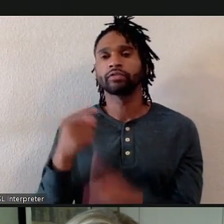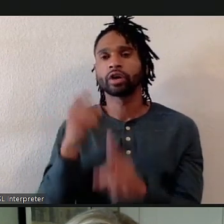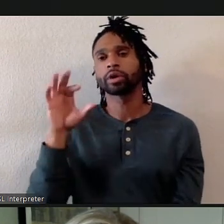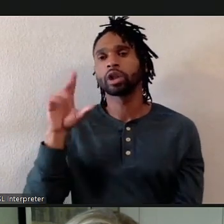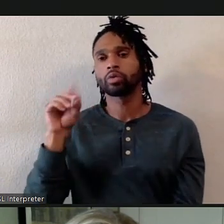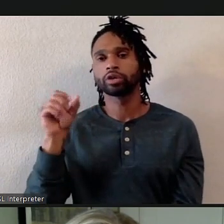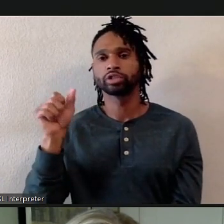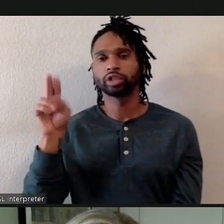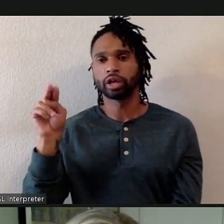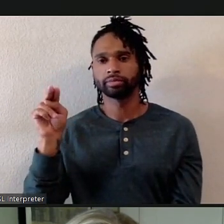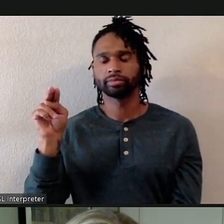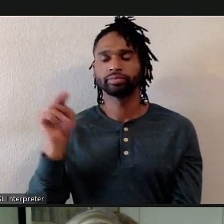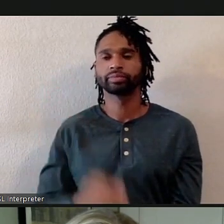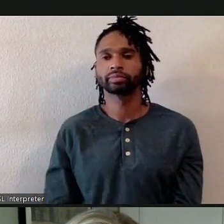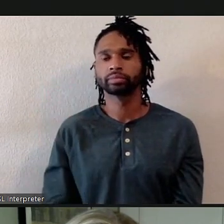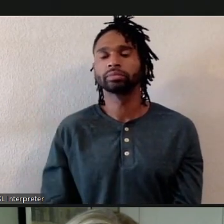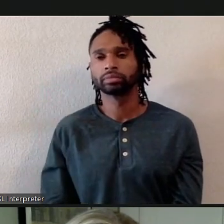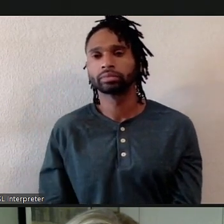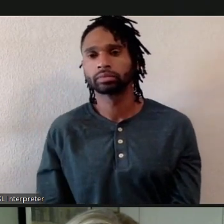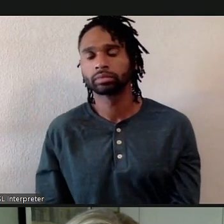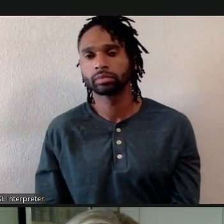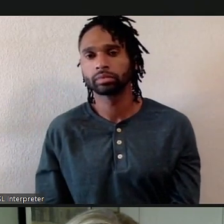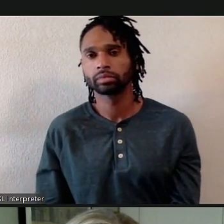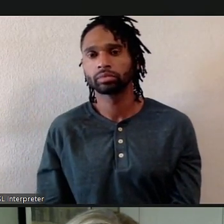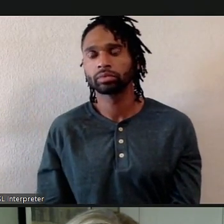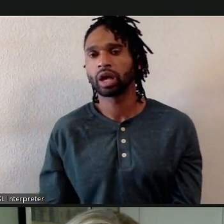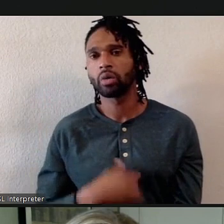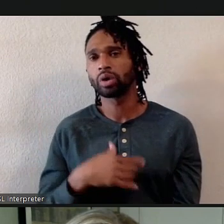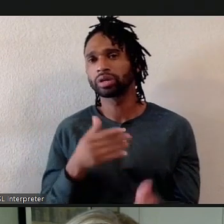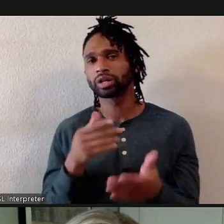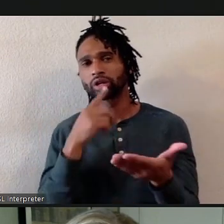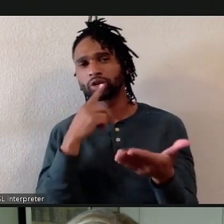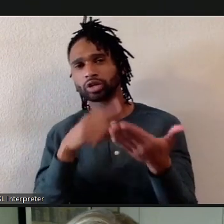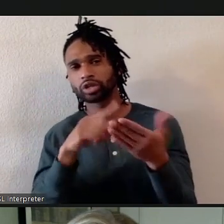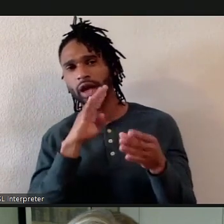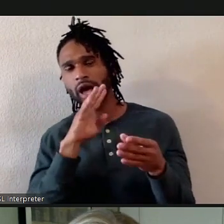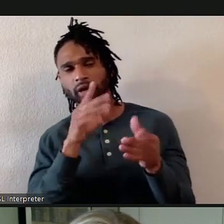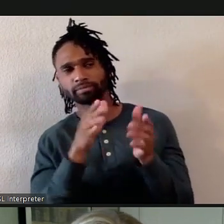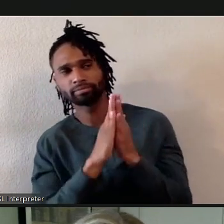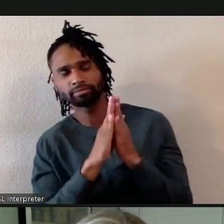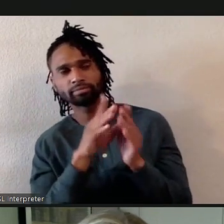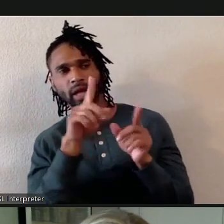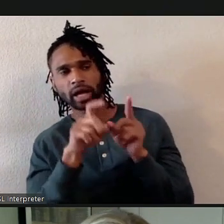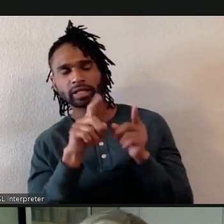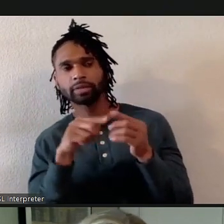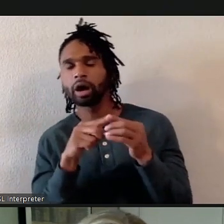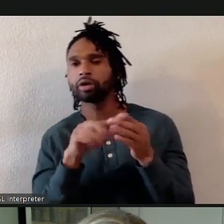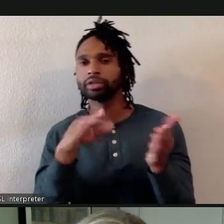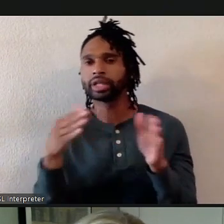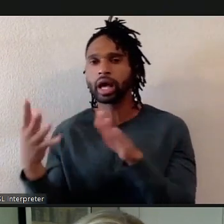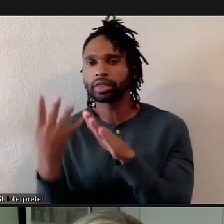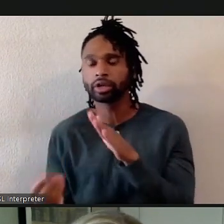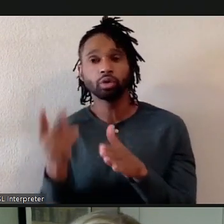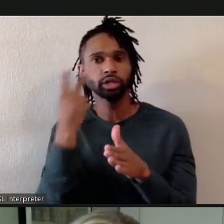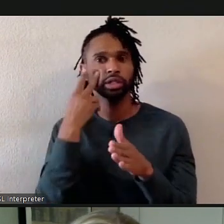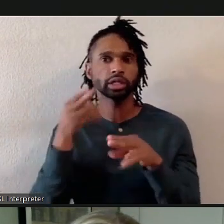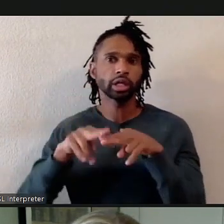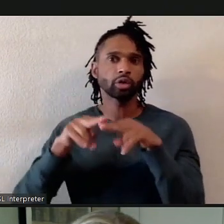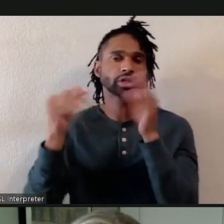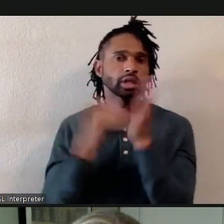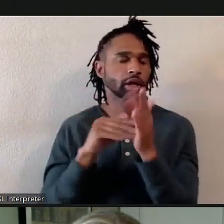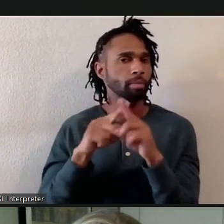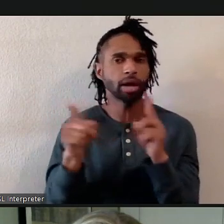Sun. I wanted to ask about deaths. We're seeing deaths increase again, but we're not seeing them